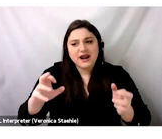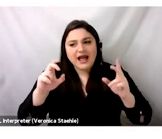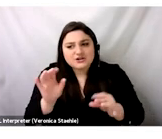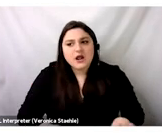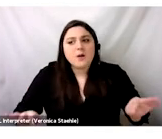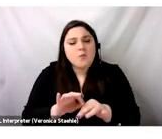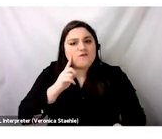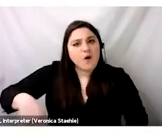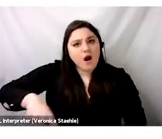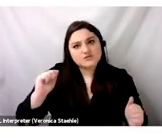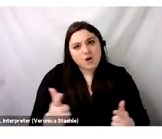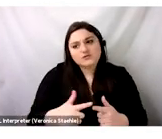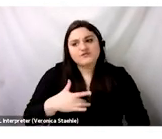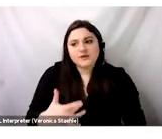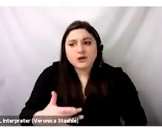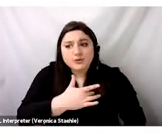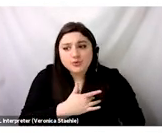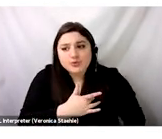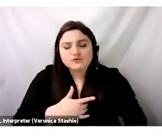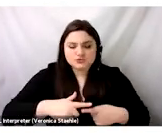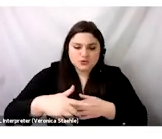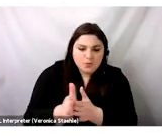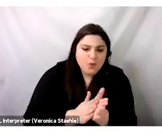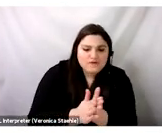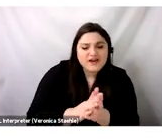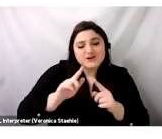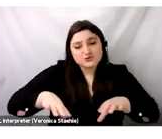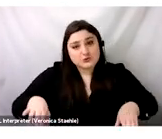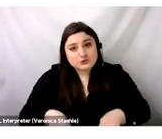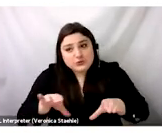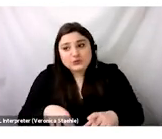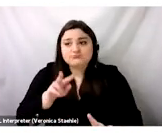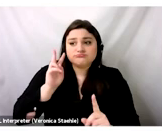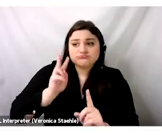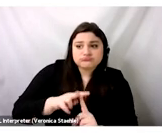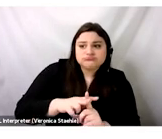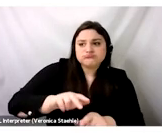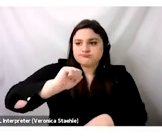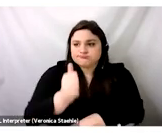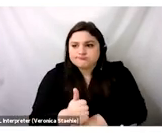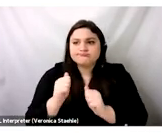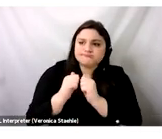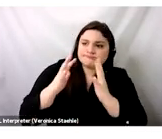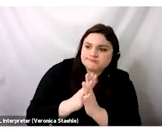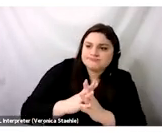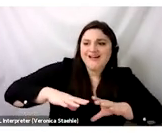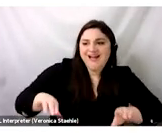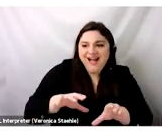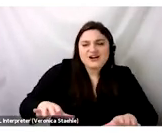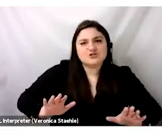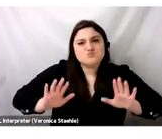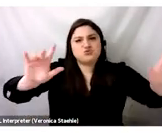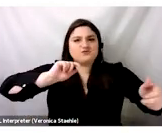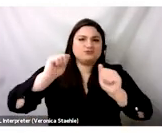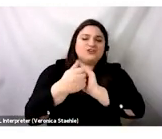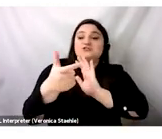moved to act and implement action and push for legislation.